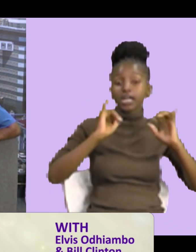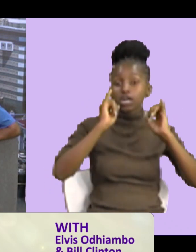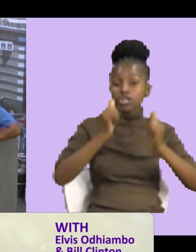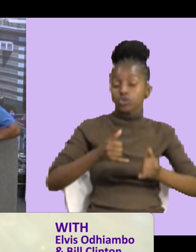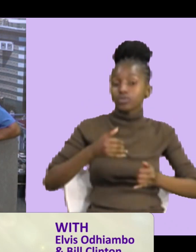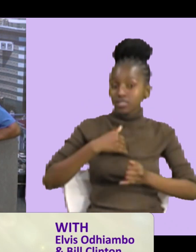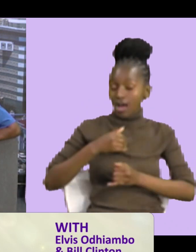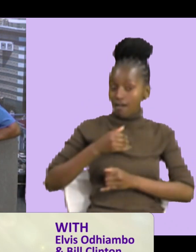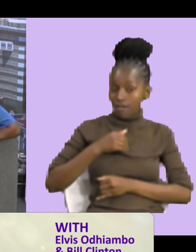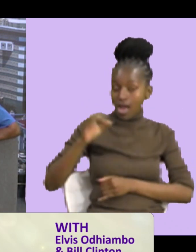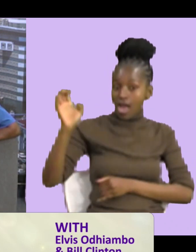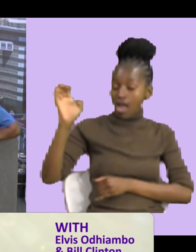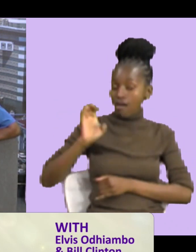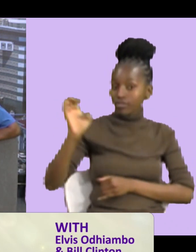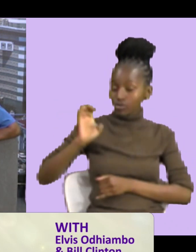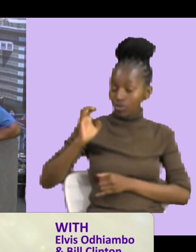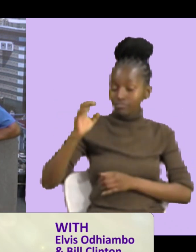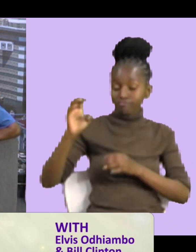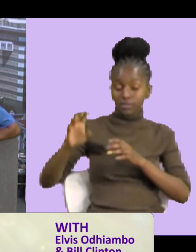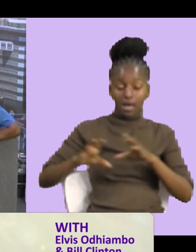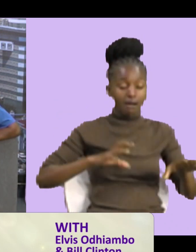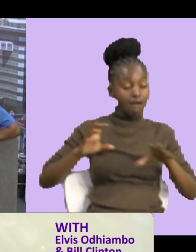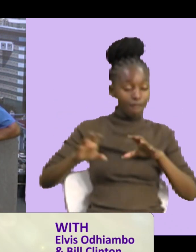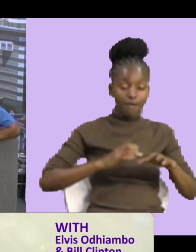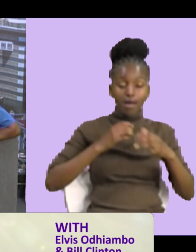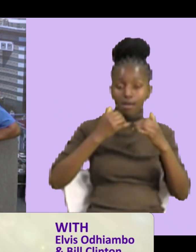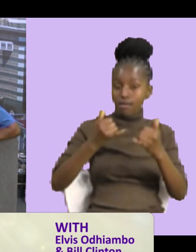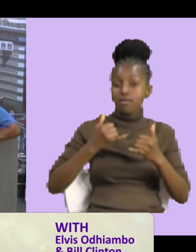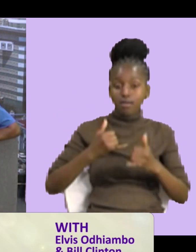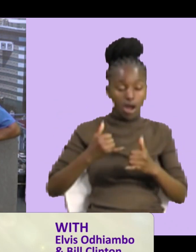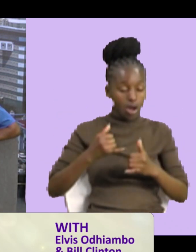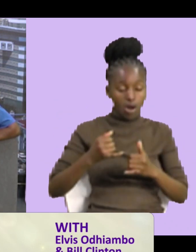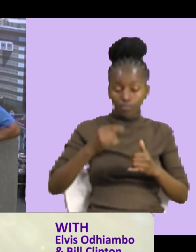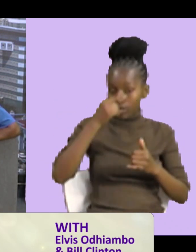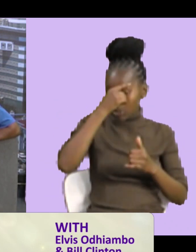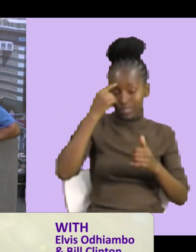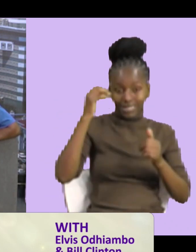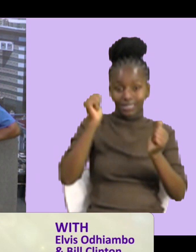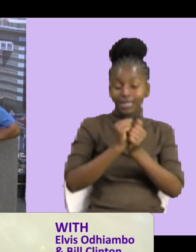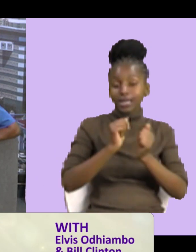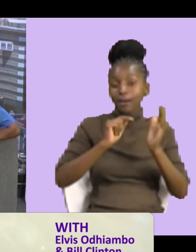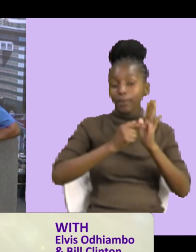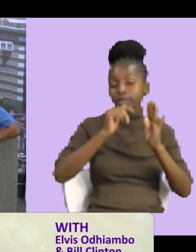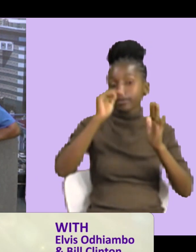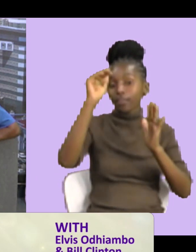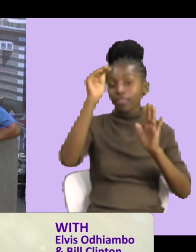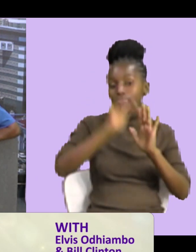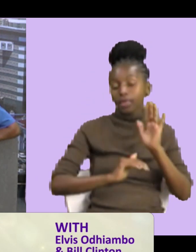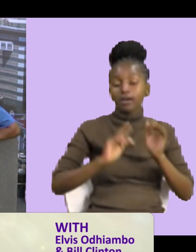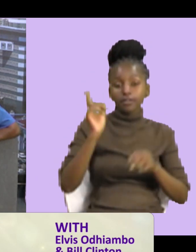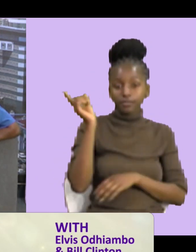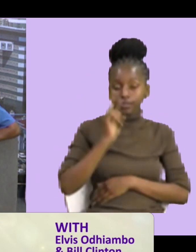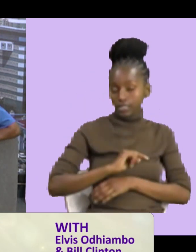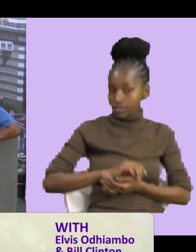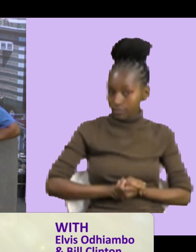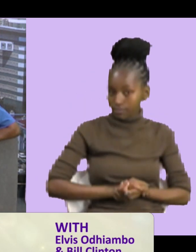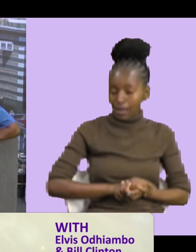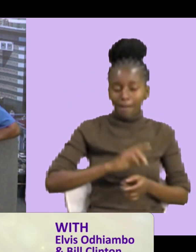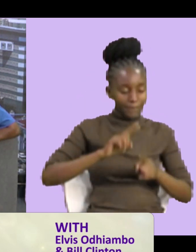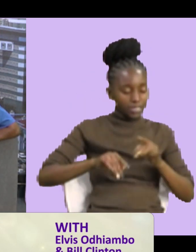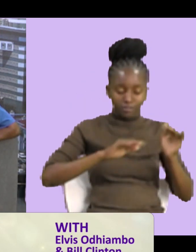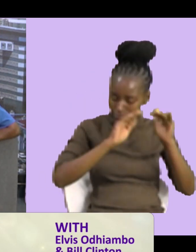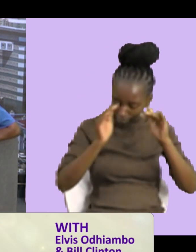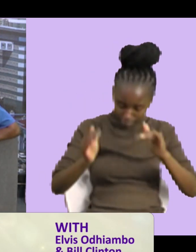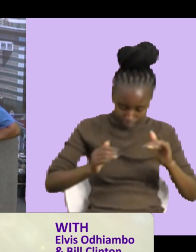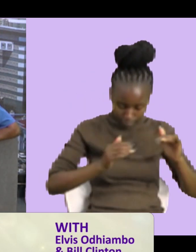are the ones suffering for now as far as point deduction is concerned. And just put that away. Now